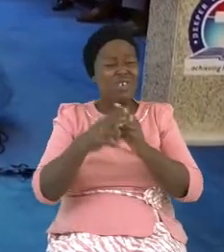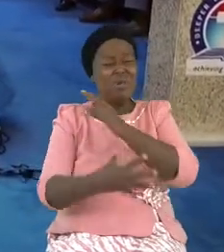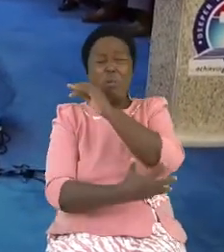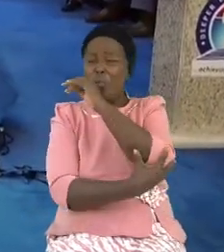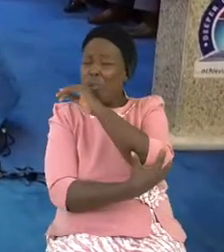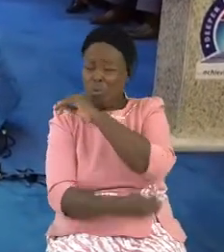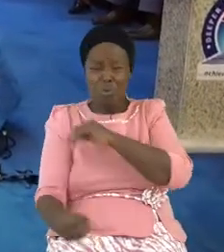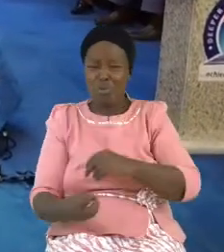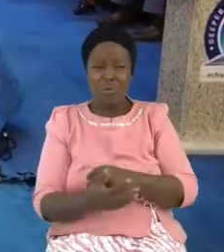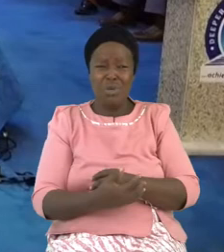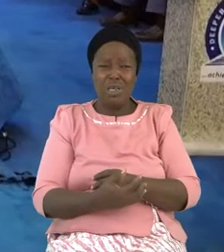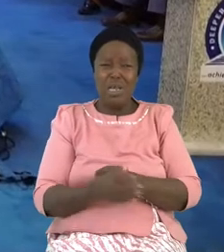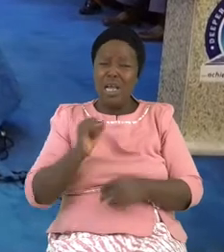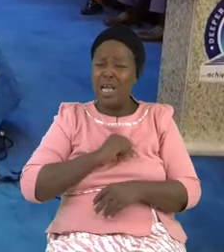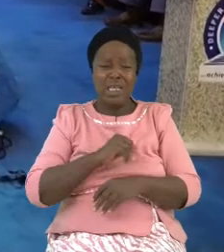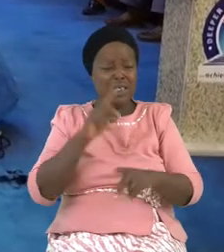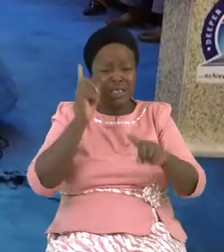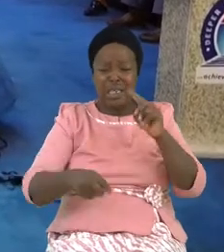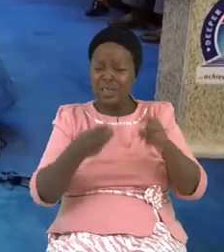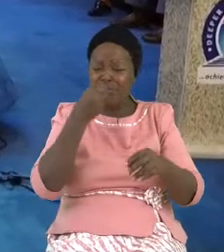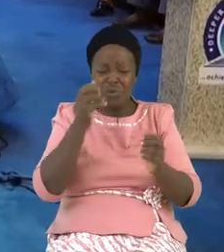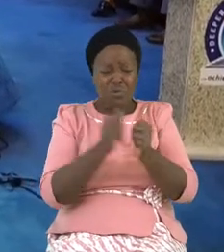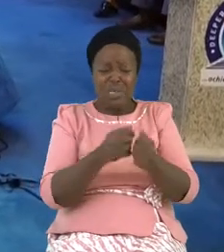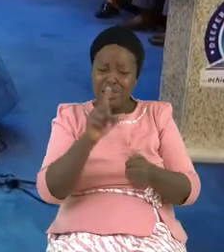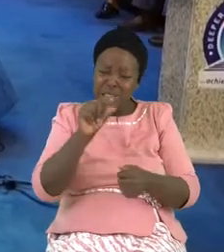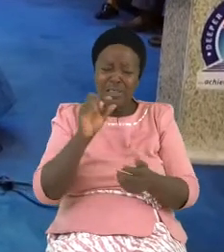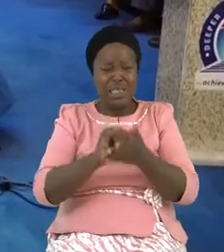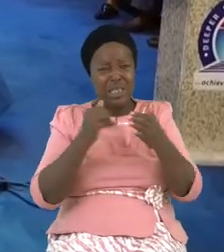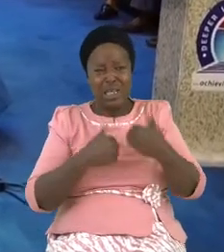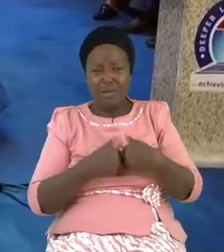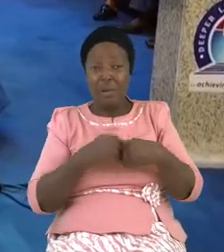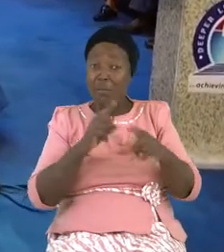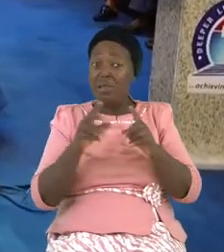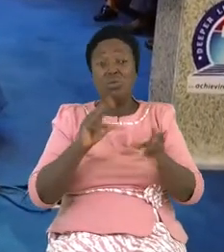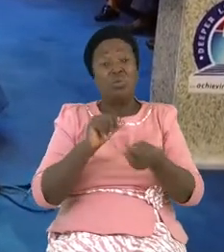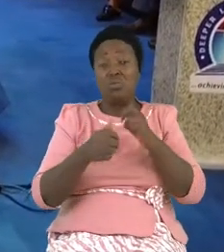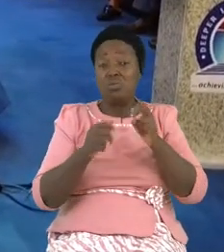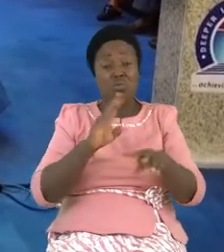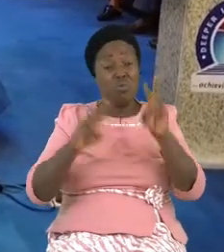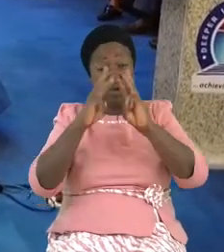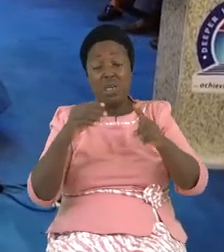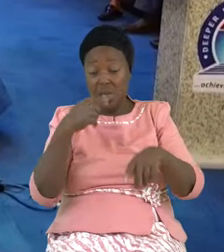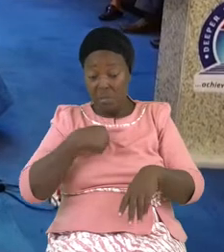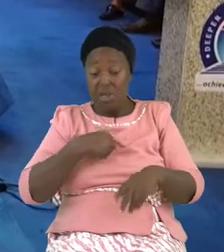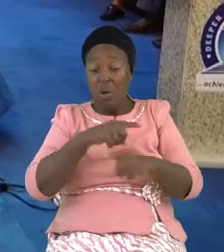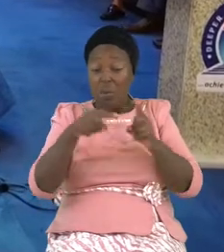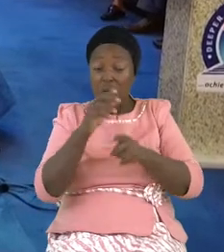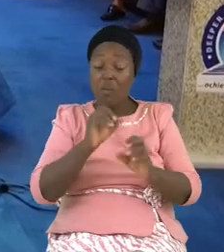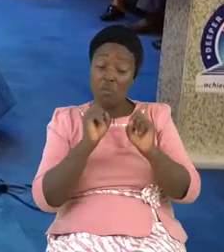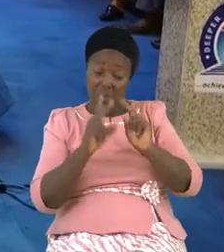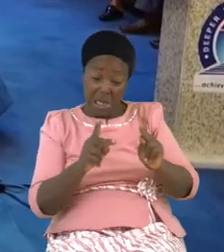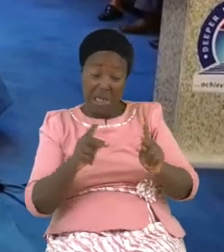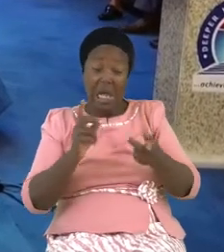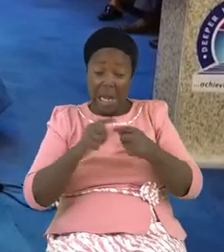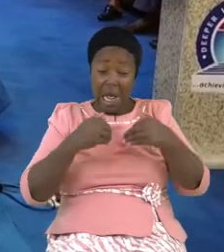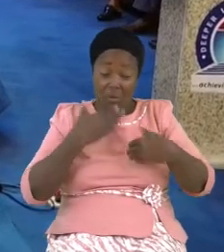what I have. When I'm all right, when things are fine, and when I have a good life, when I have all the